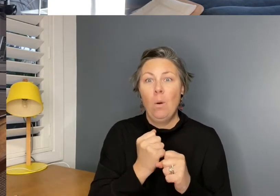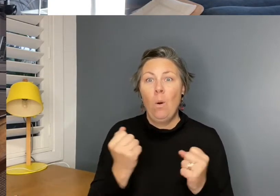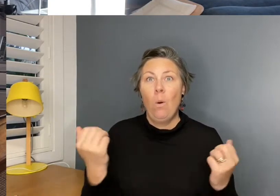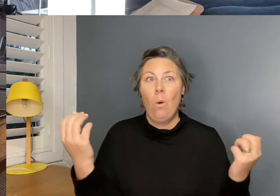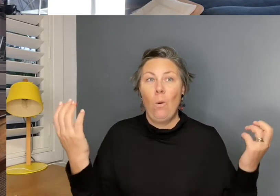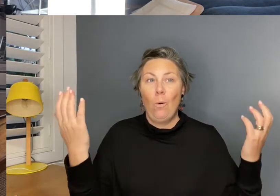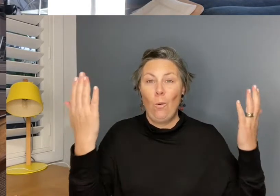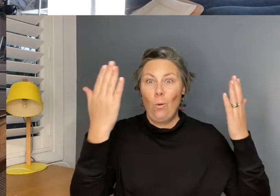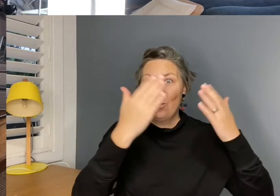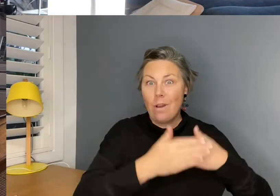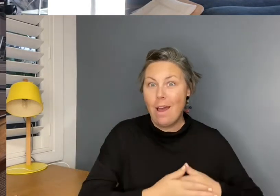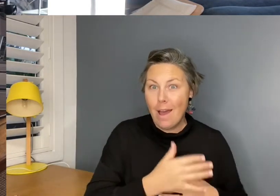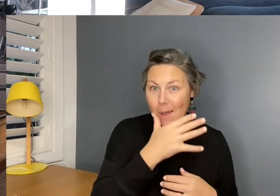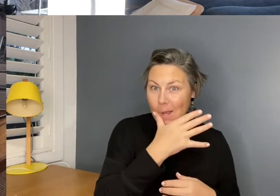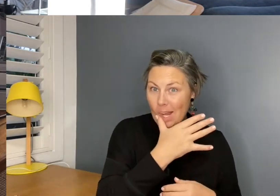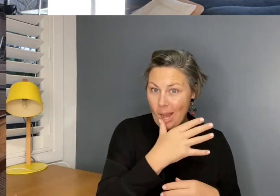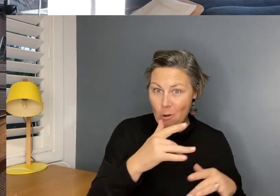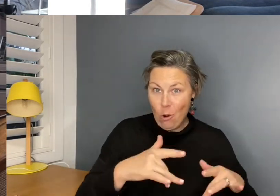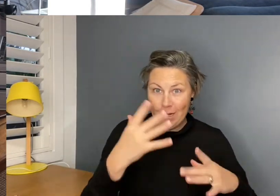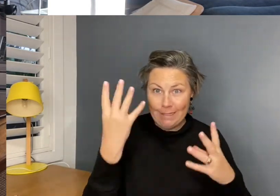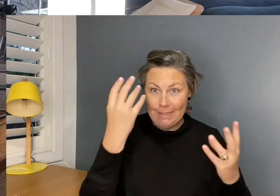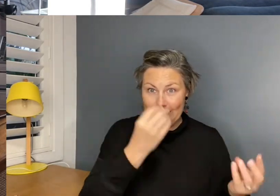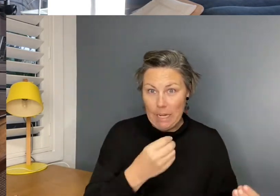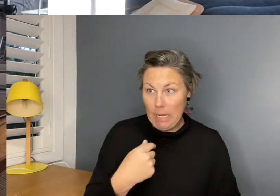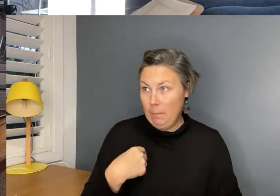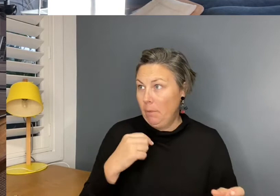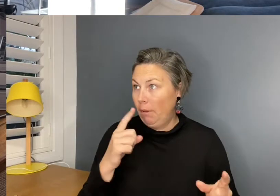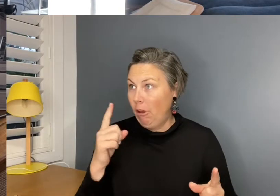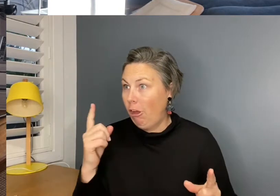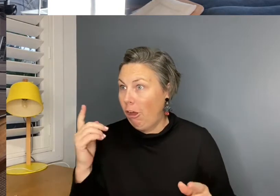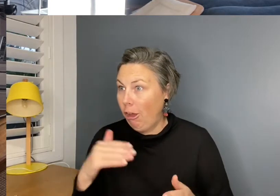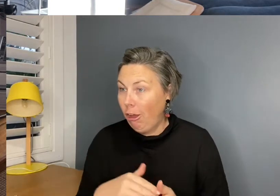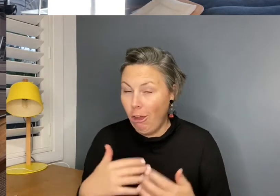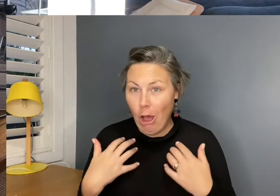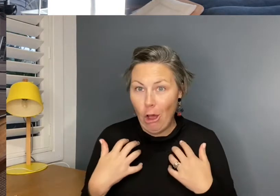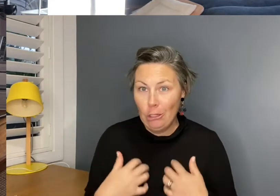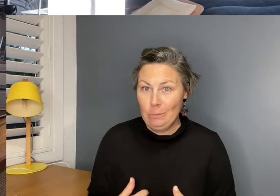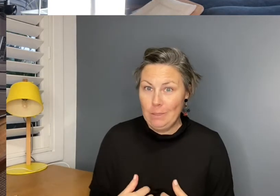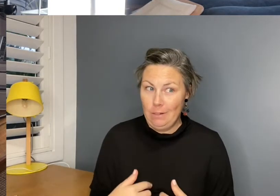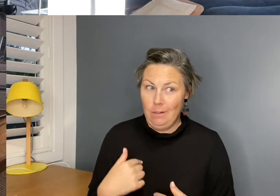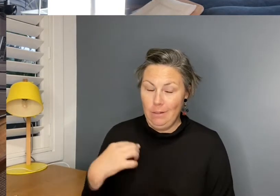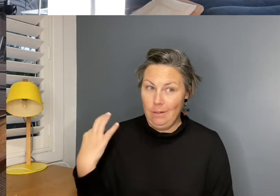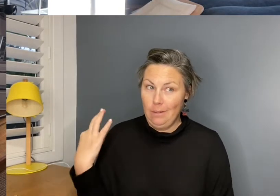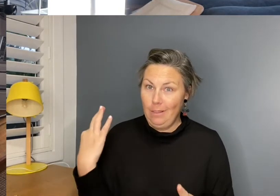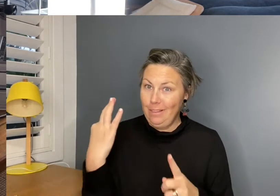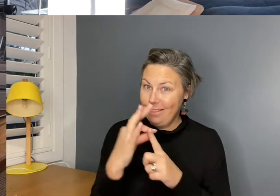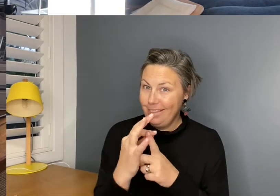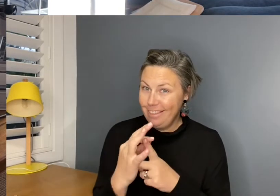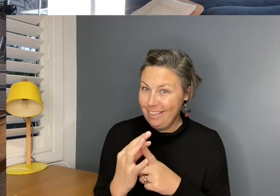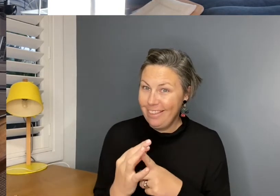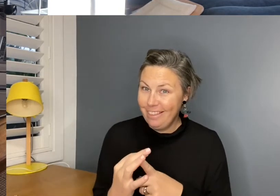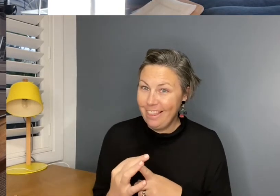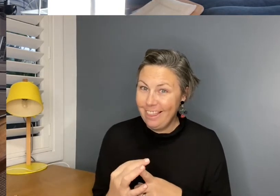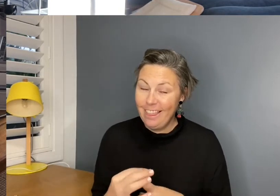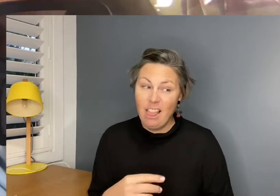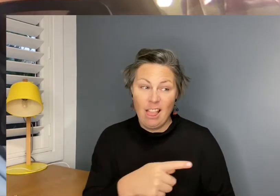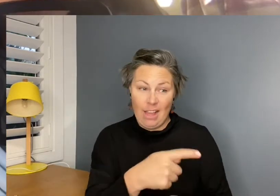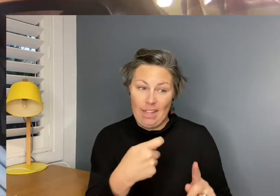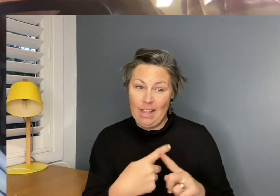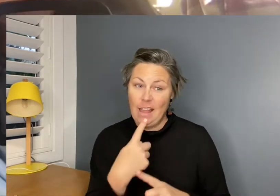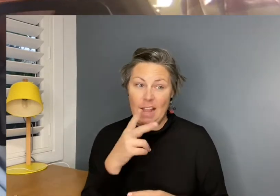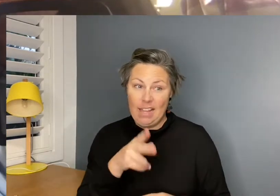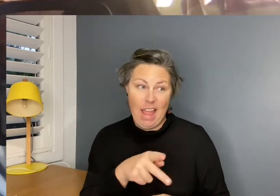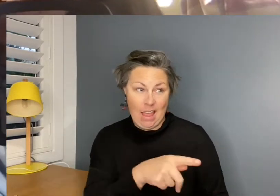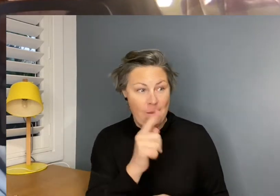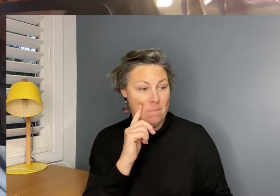babe. Back in the day. I'll tell you what, it's been a while. Let's be honest, it's probably going to be a while. Yeah.